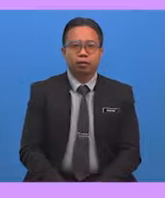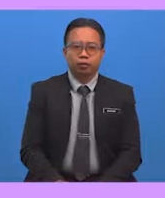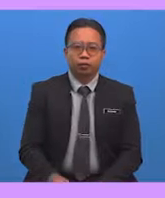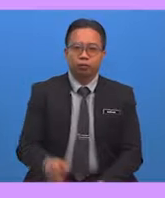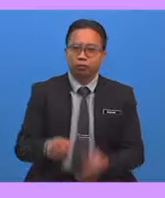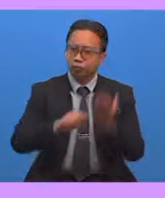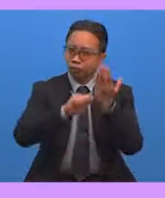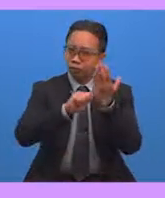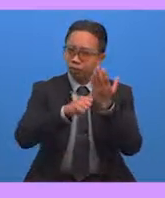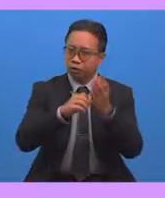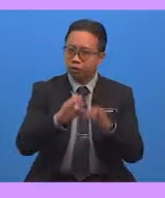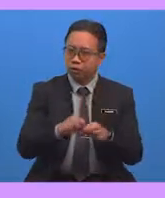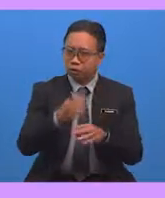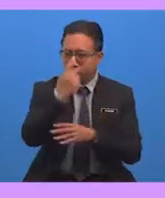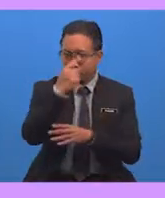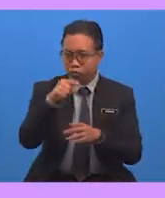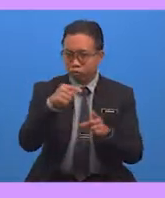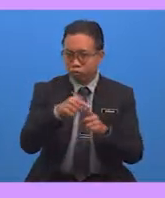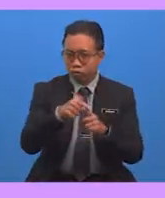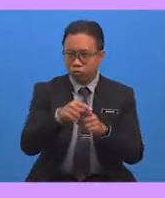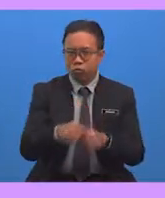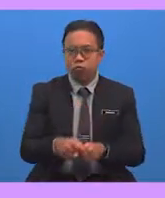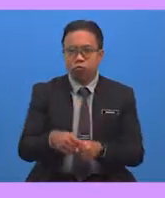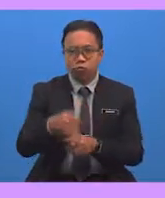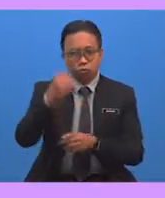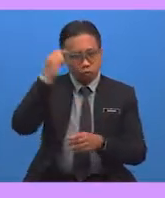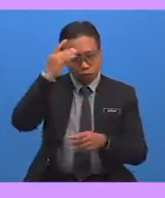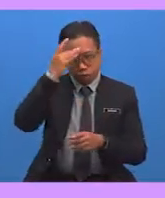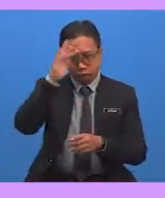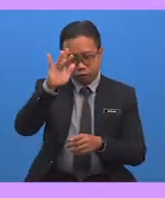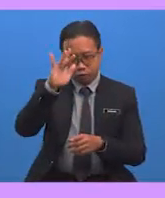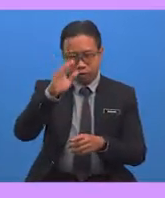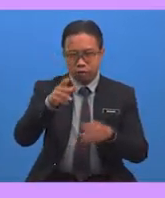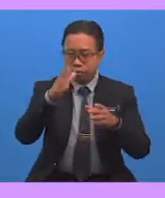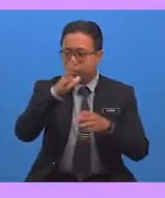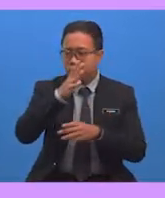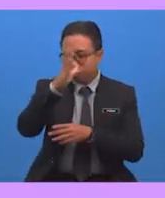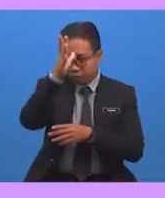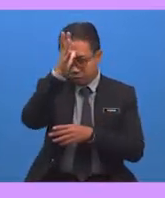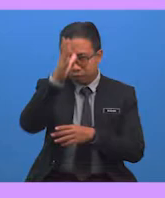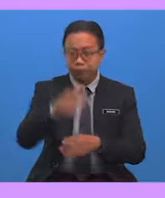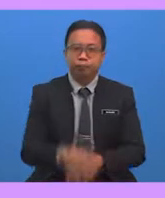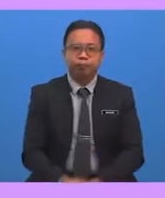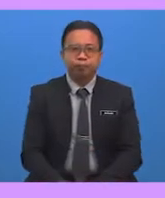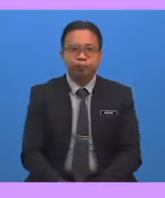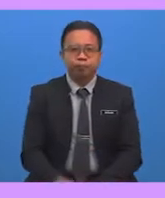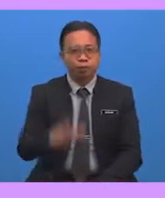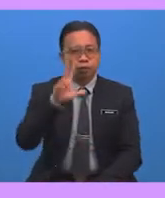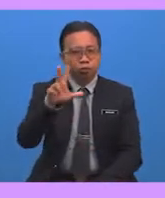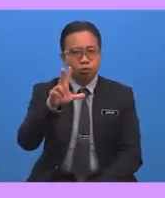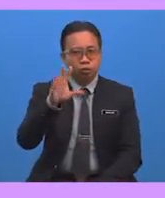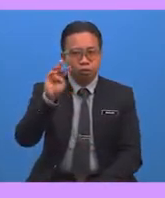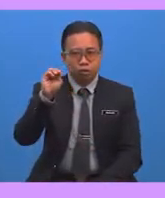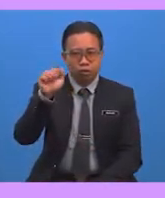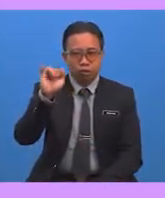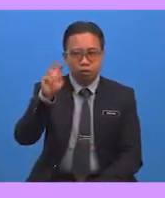consider: personality, intelligence, parental upbringing. So if these are the three main points,